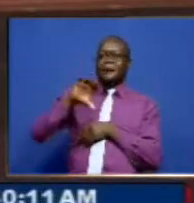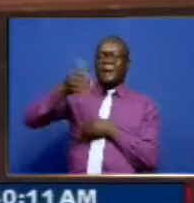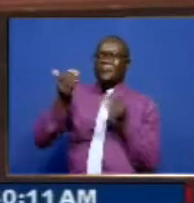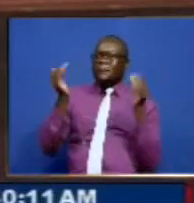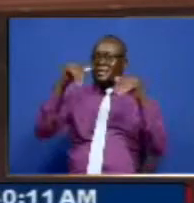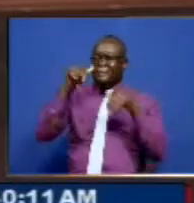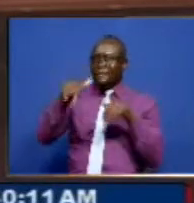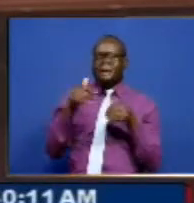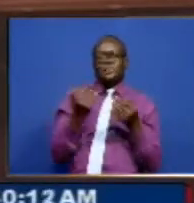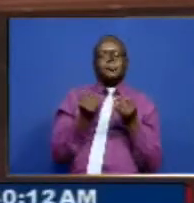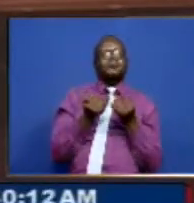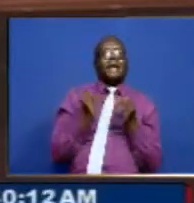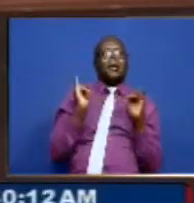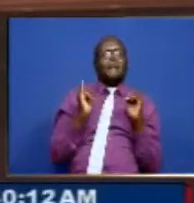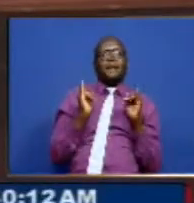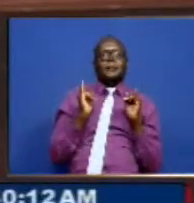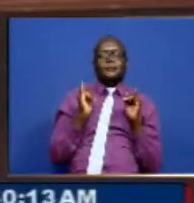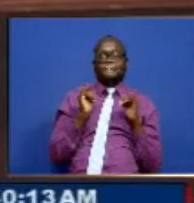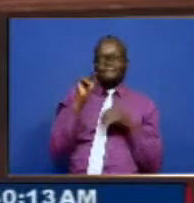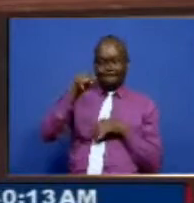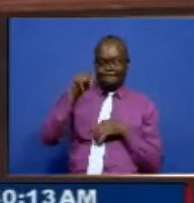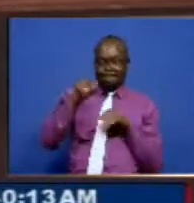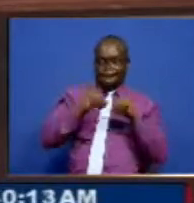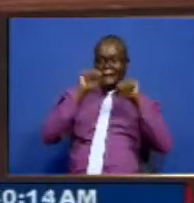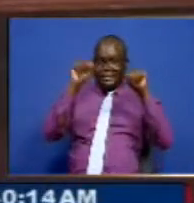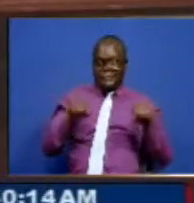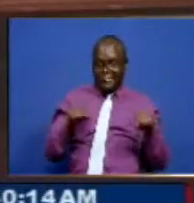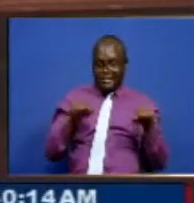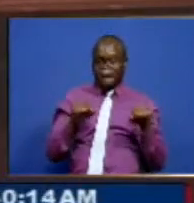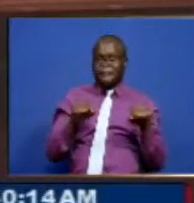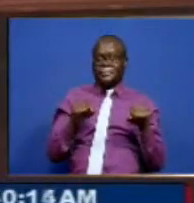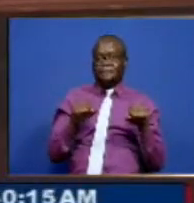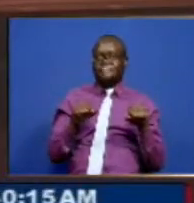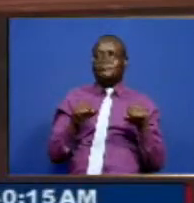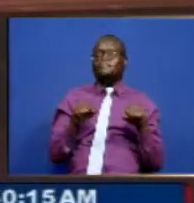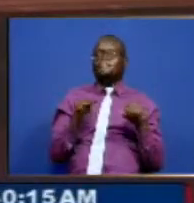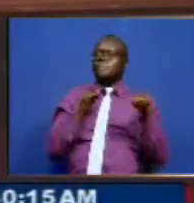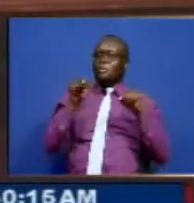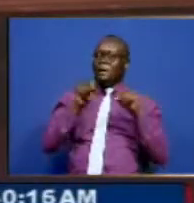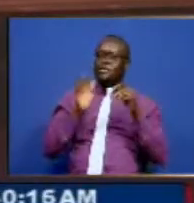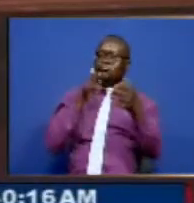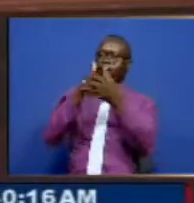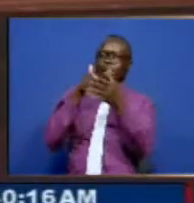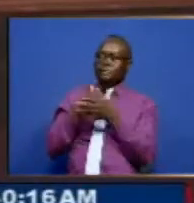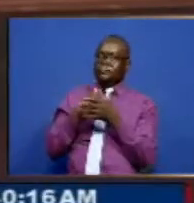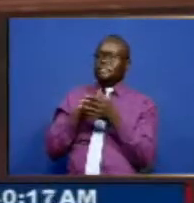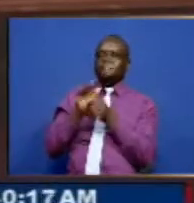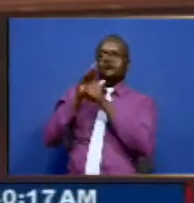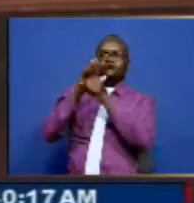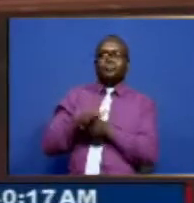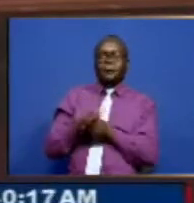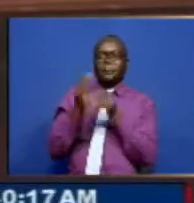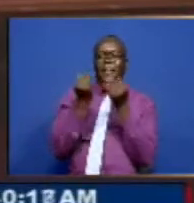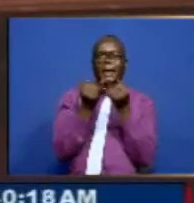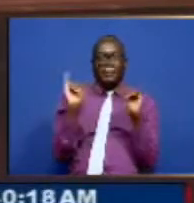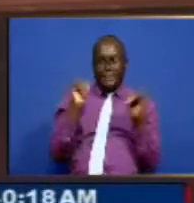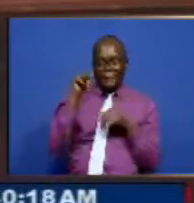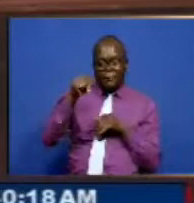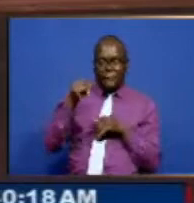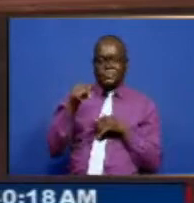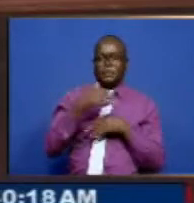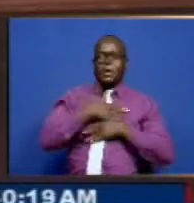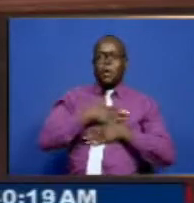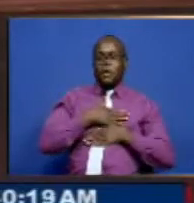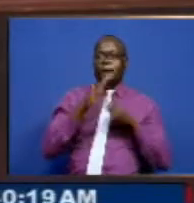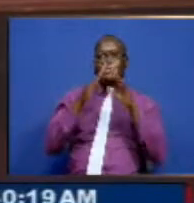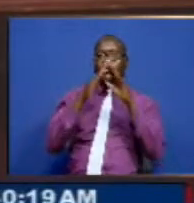an independent entity. This systematic crippling of the Assembly operations compromises the independence of this Honorable